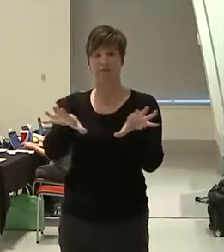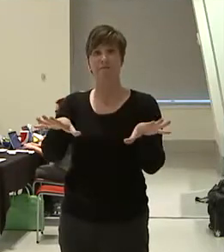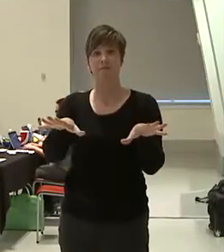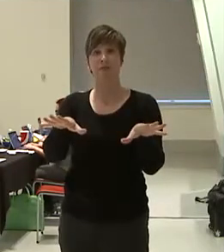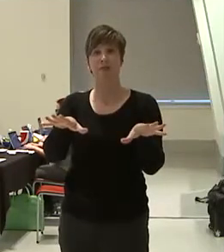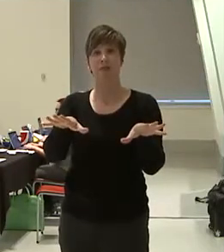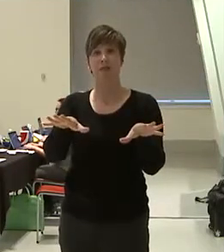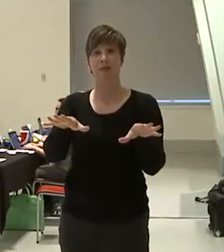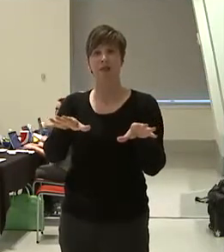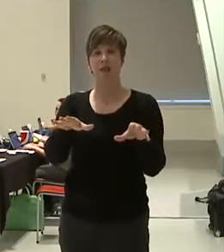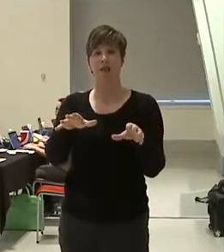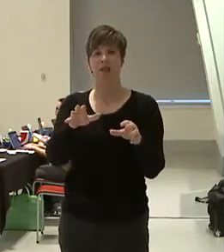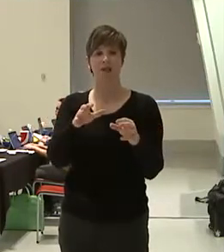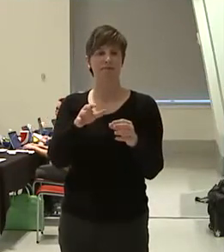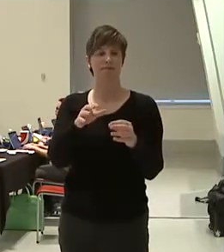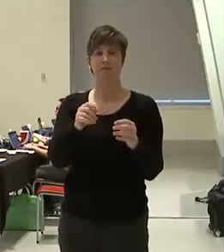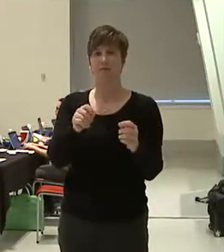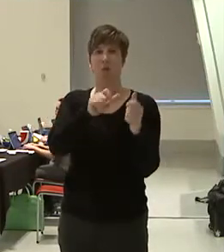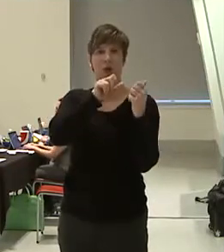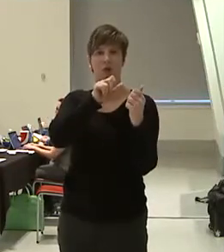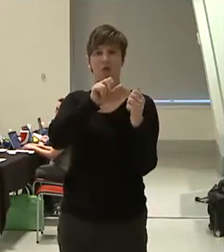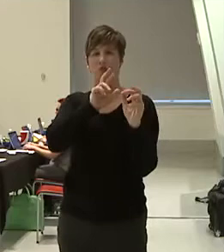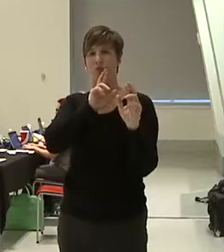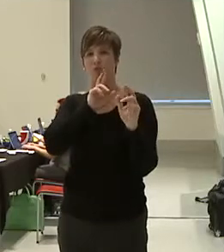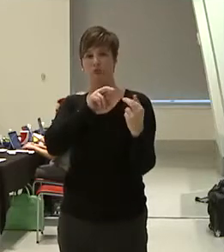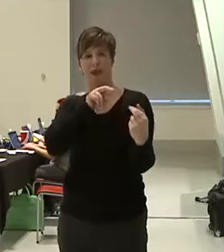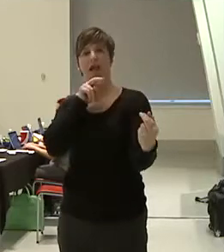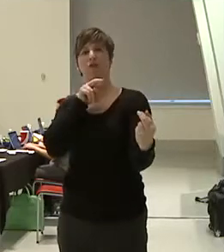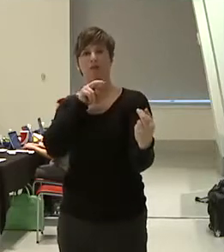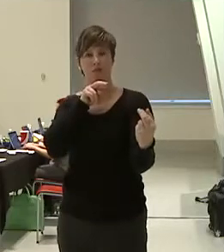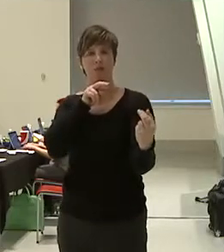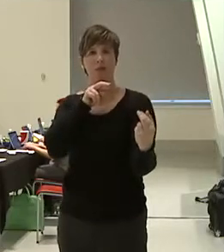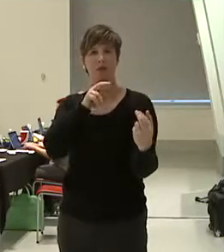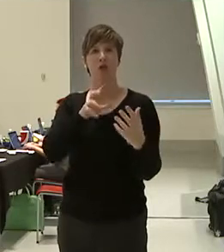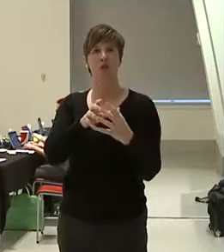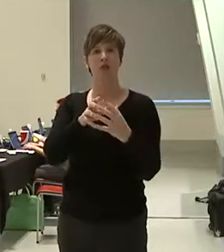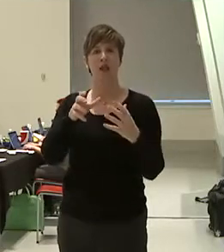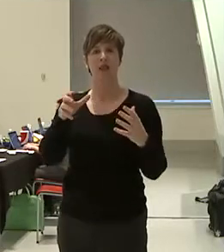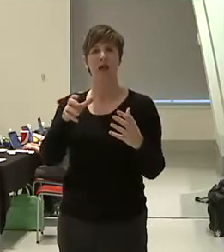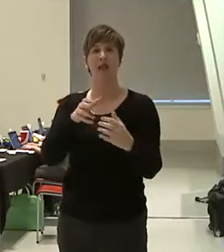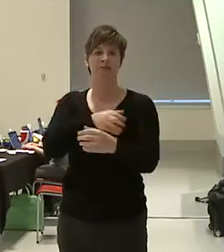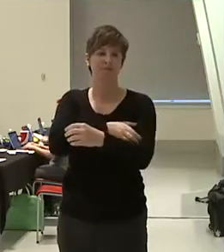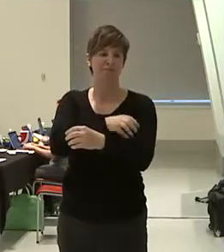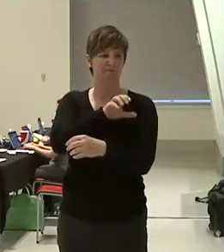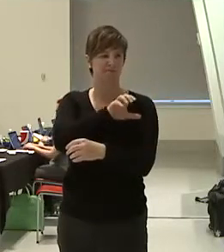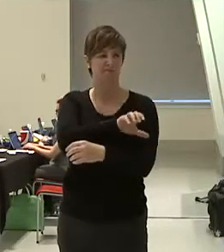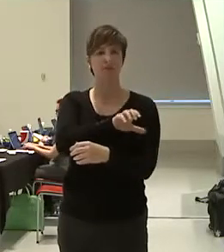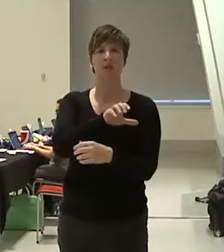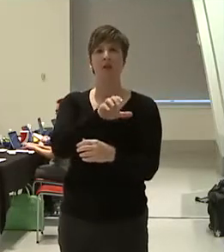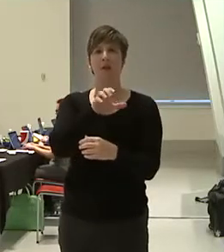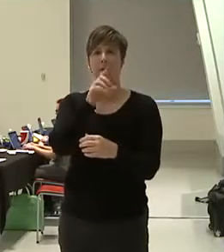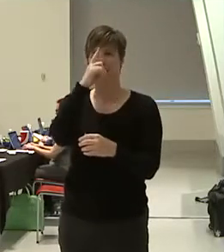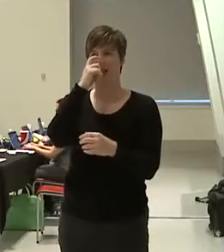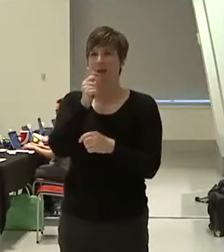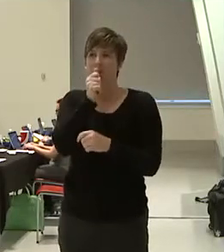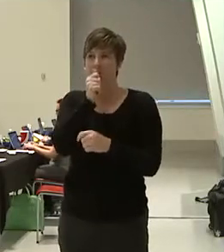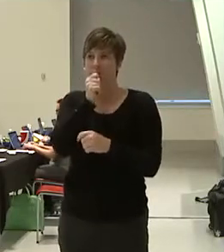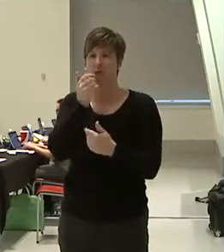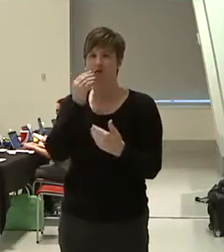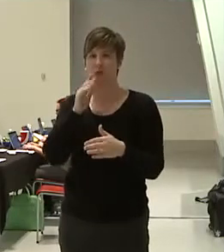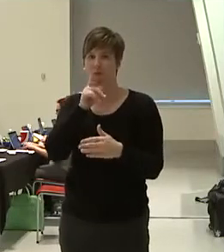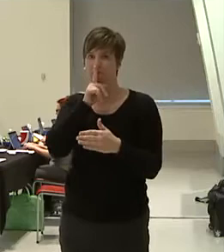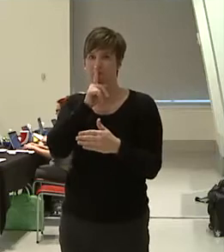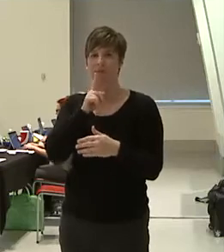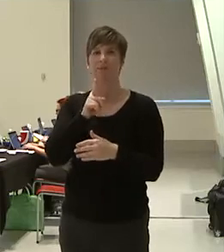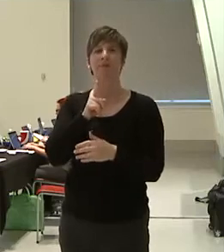kind of a knee-jerk reaction, and there's a lot of power that's felt by being anonymous or not being such a